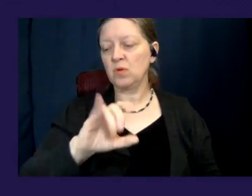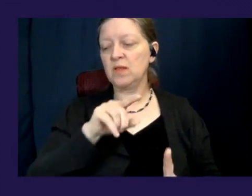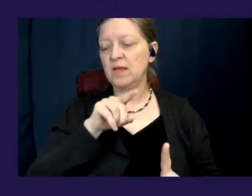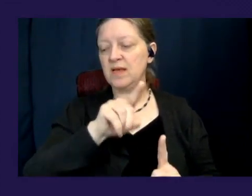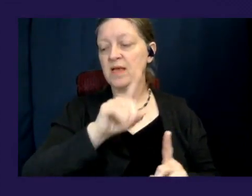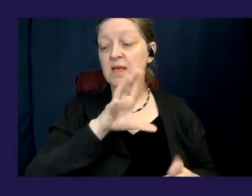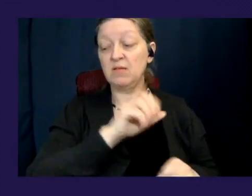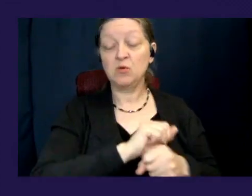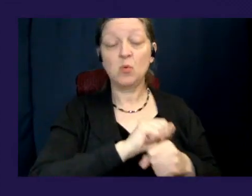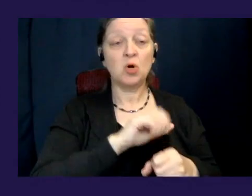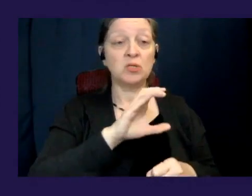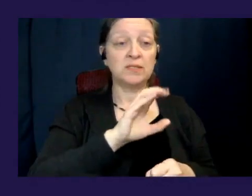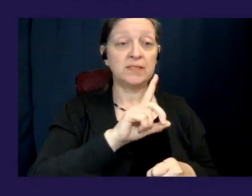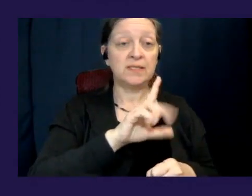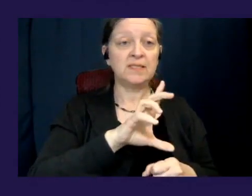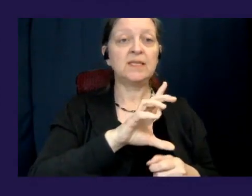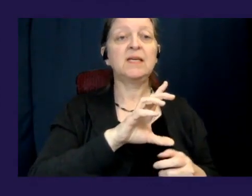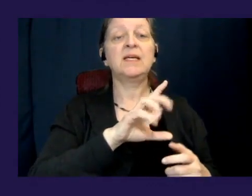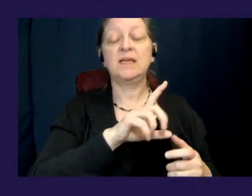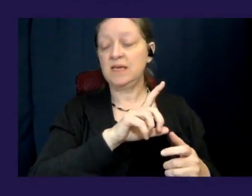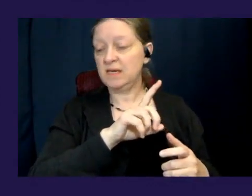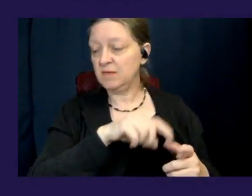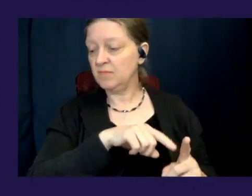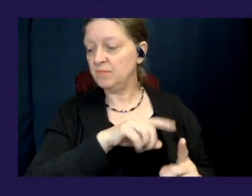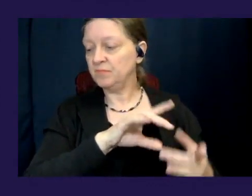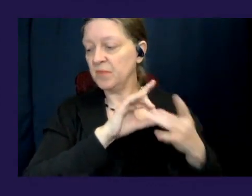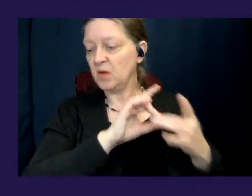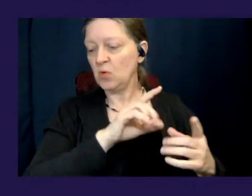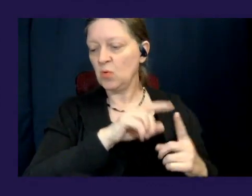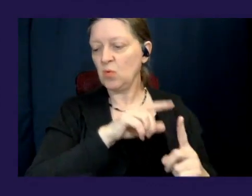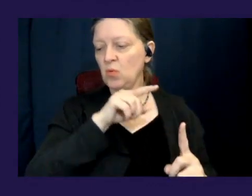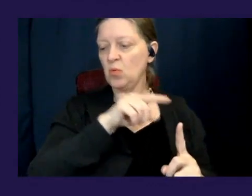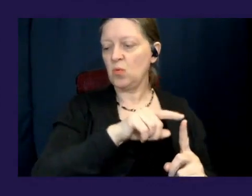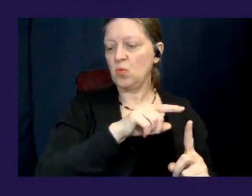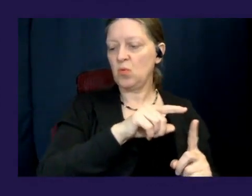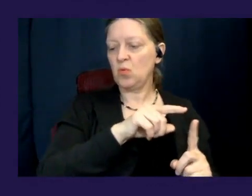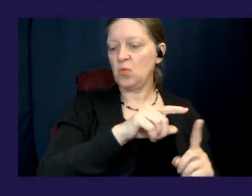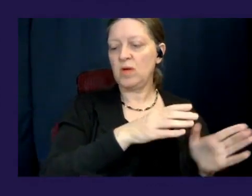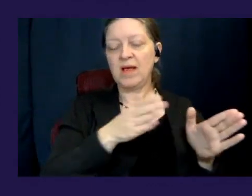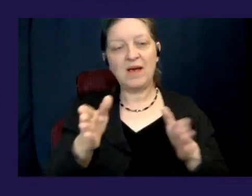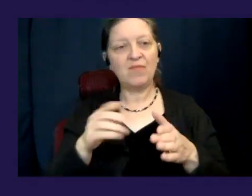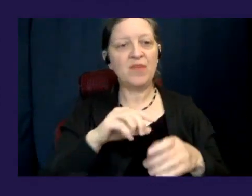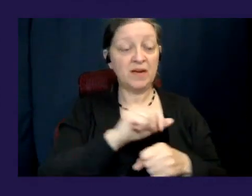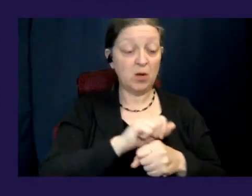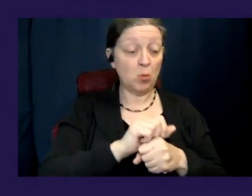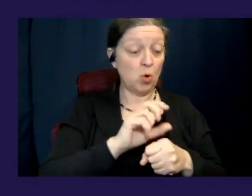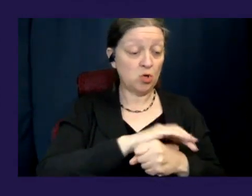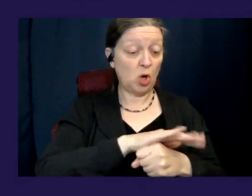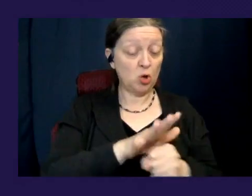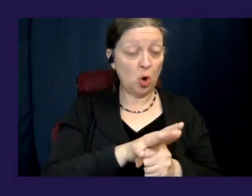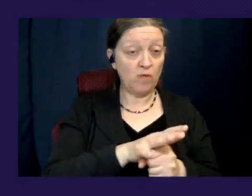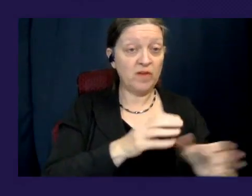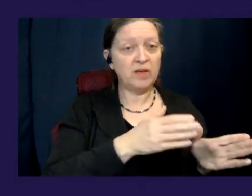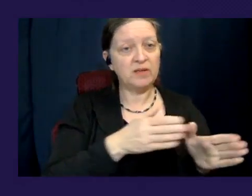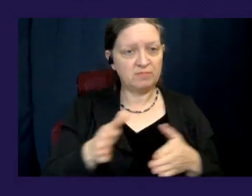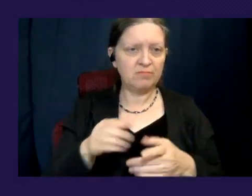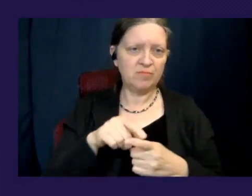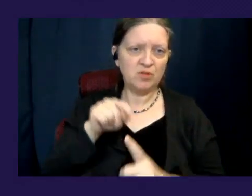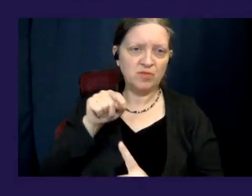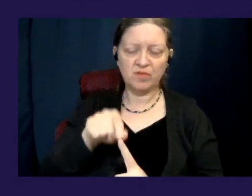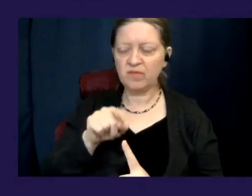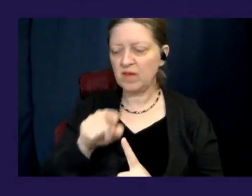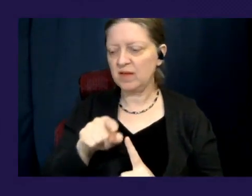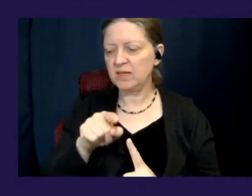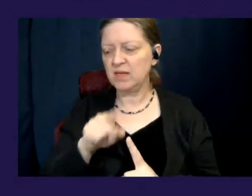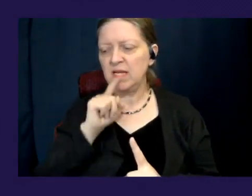infodemic management while he worked on the COVID-19 response. And so he has since then really played a key role in shaping the CDC infodemic